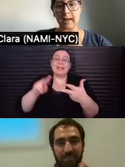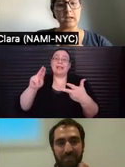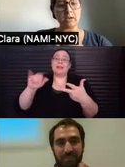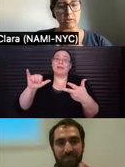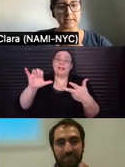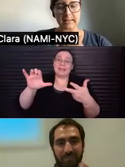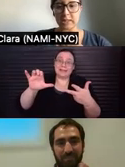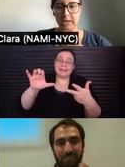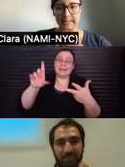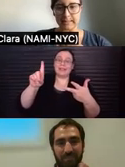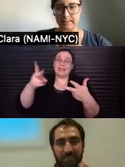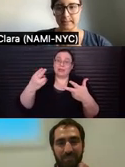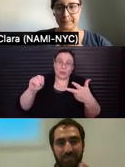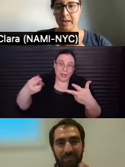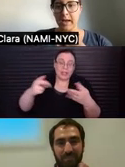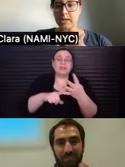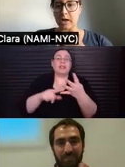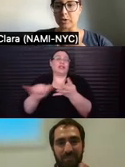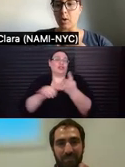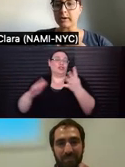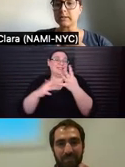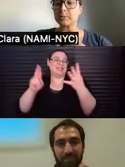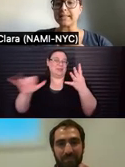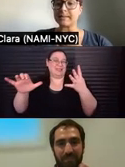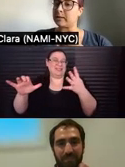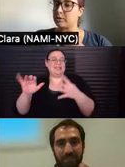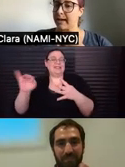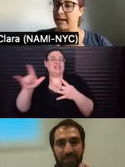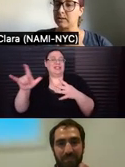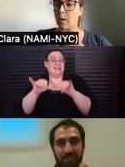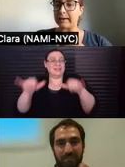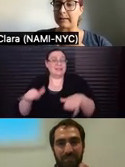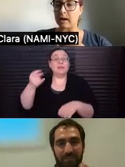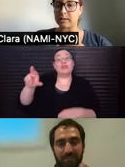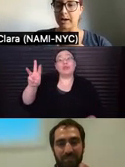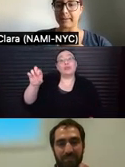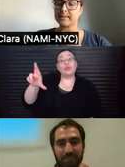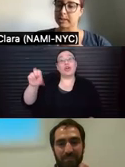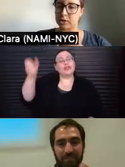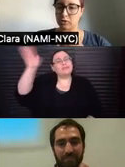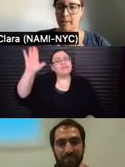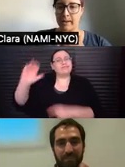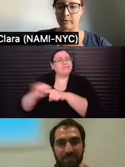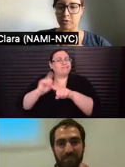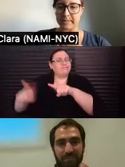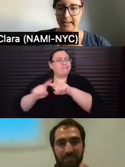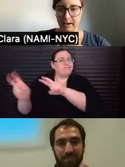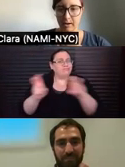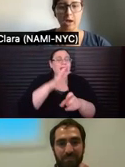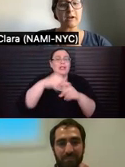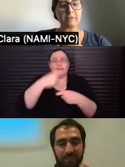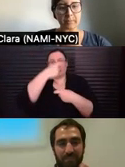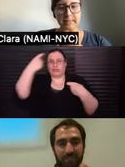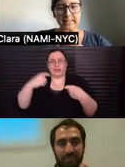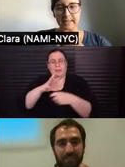DOHMH, and the New York City jail system. Dr. Waters presents and trains widely on topics such as trauma-informed